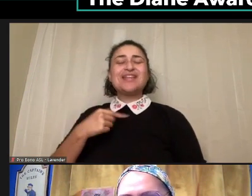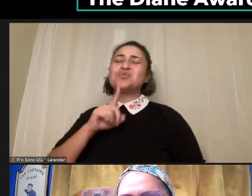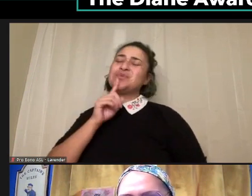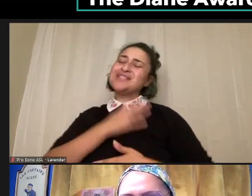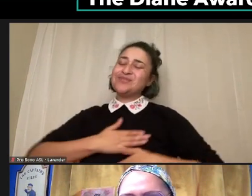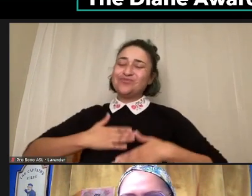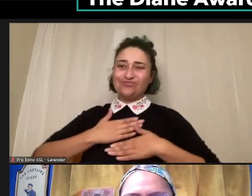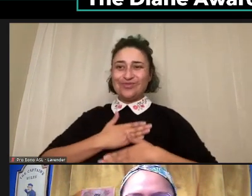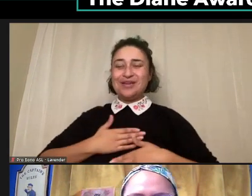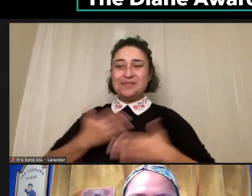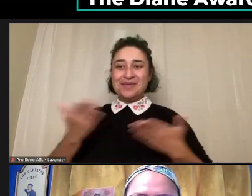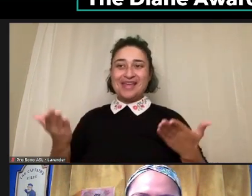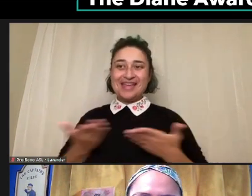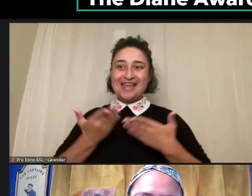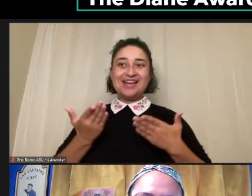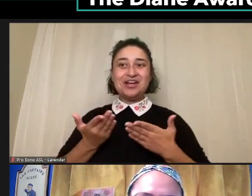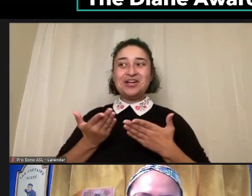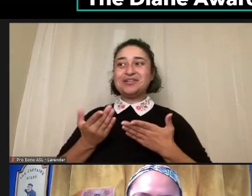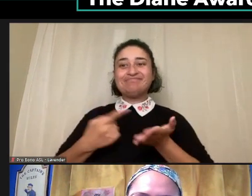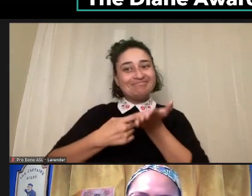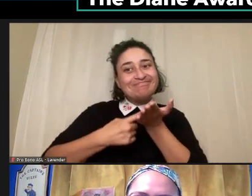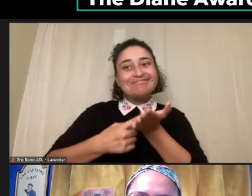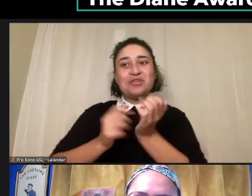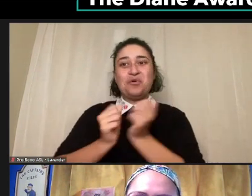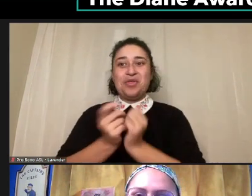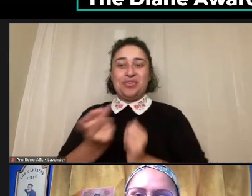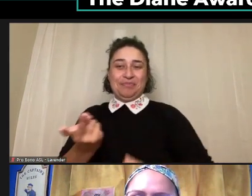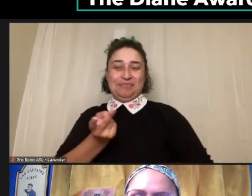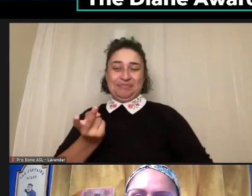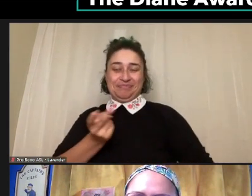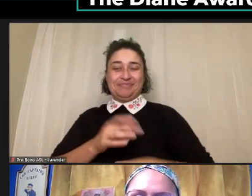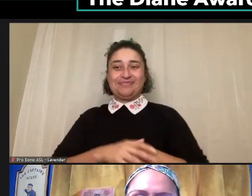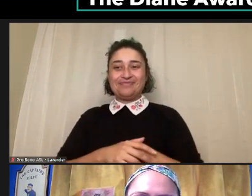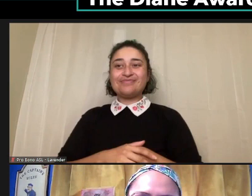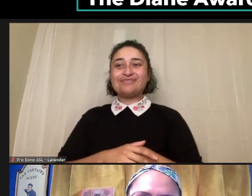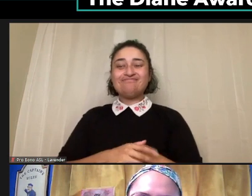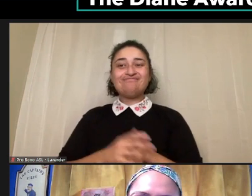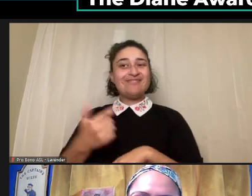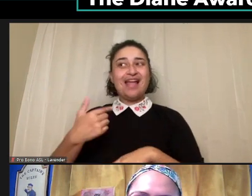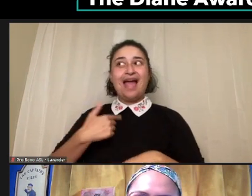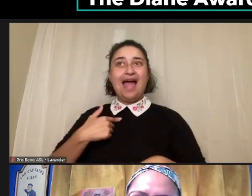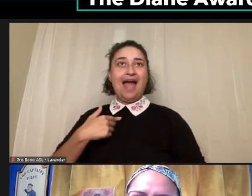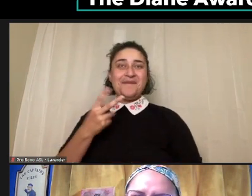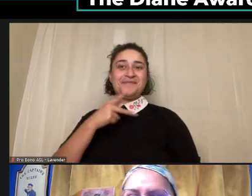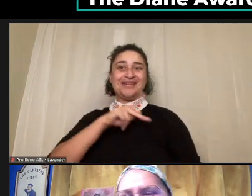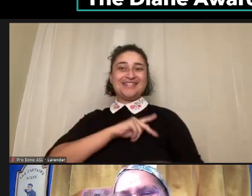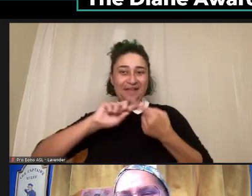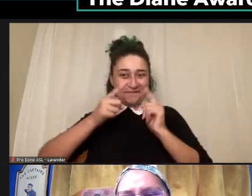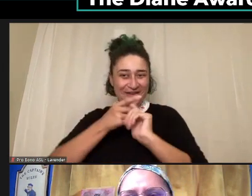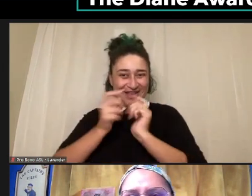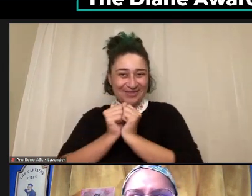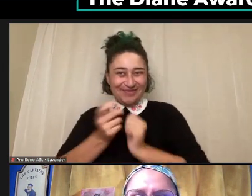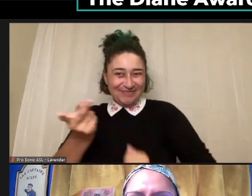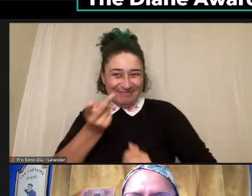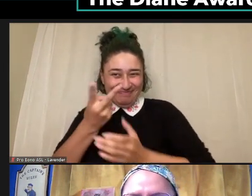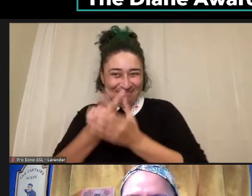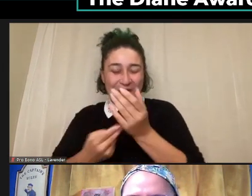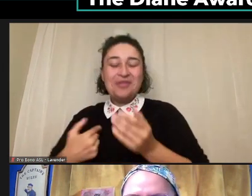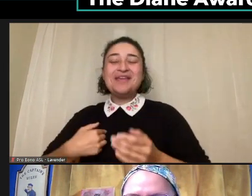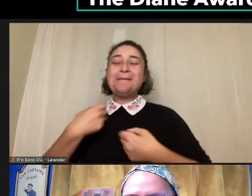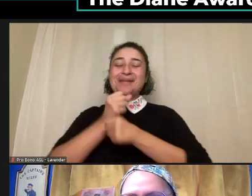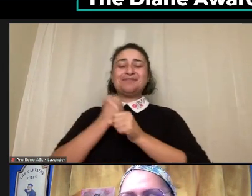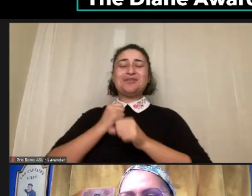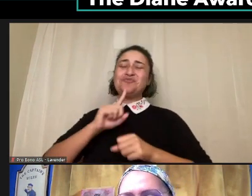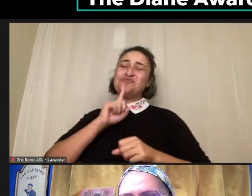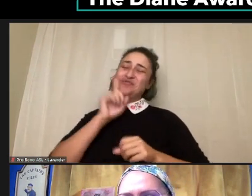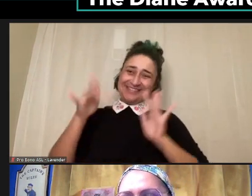with here moderating this conversation between the two of you. I'm personally friends with you both, and it makes me really thrilled